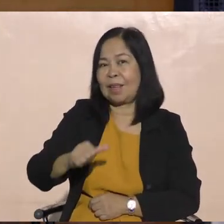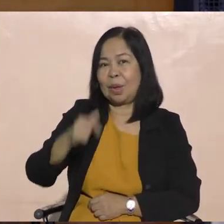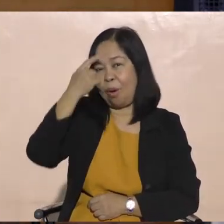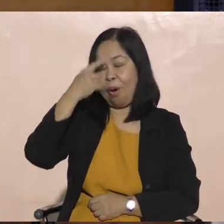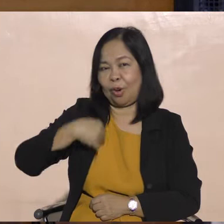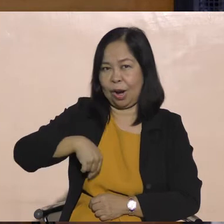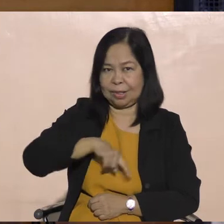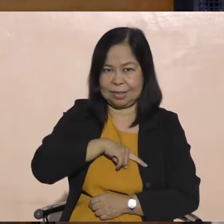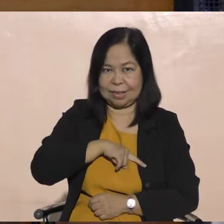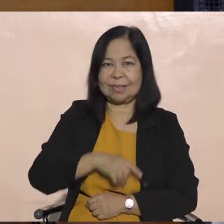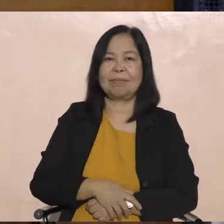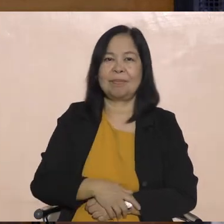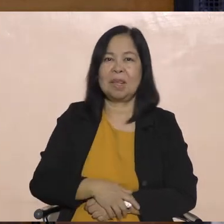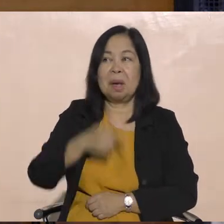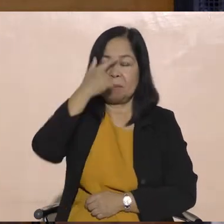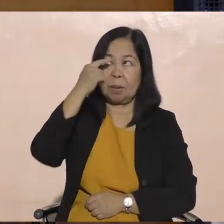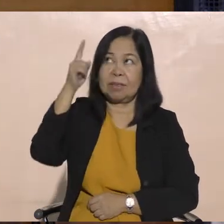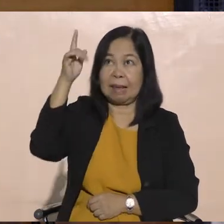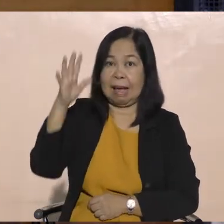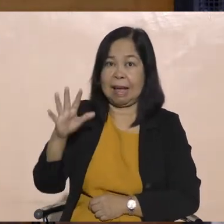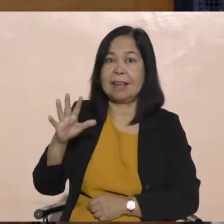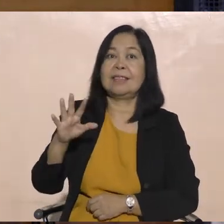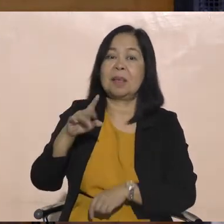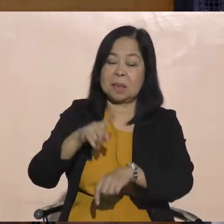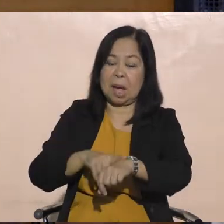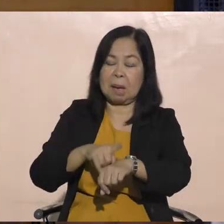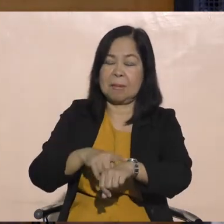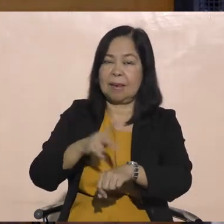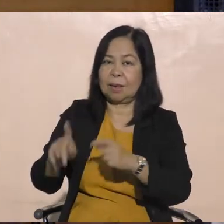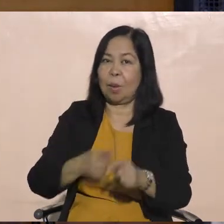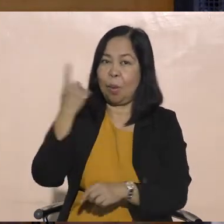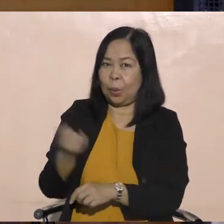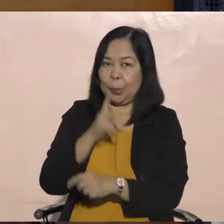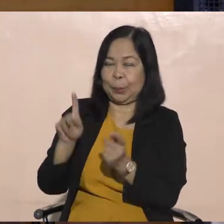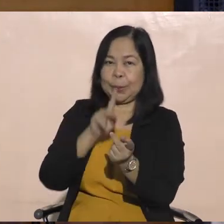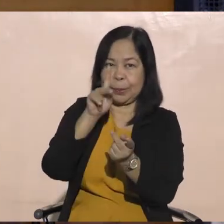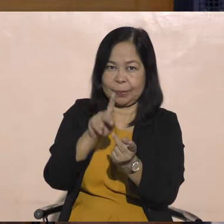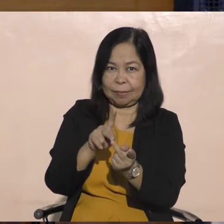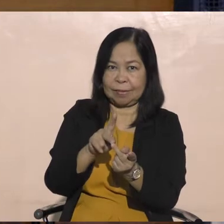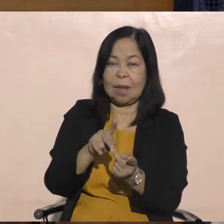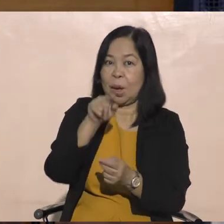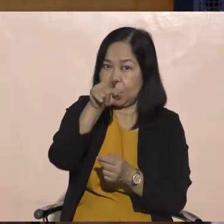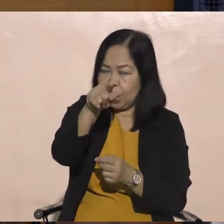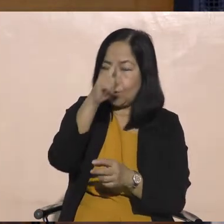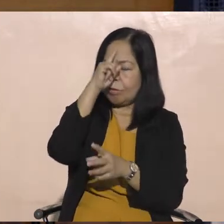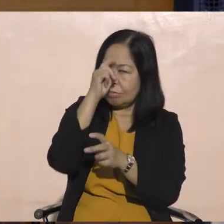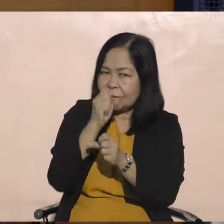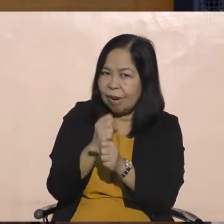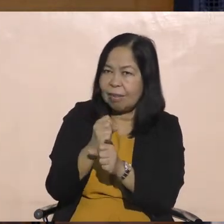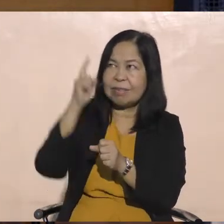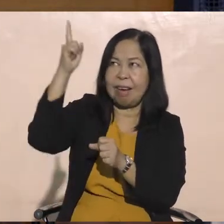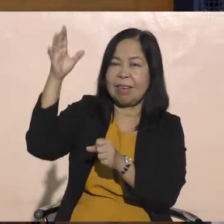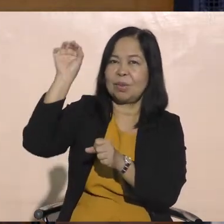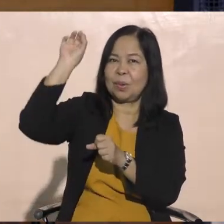always perfect. Hallelujah. Hallelujah. God's timing, you know, is always perfect, and you can